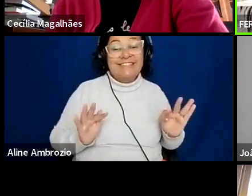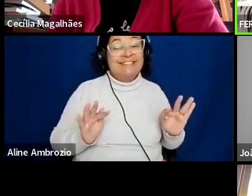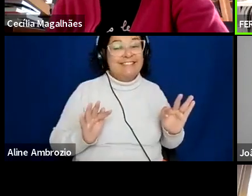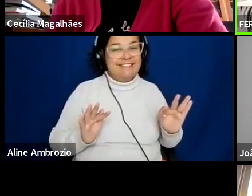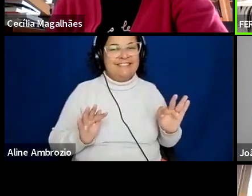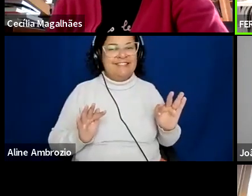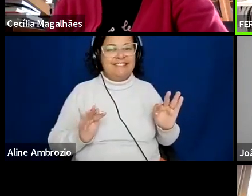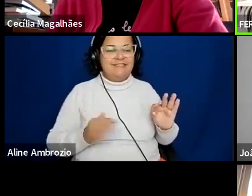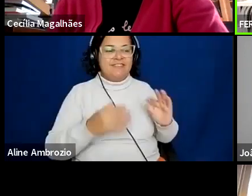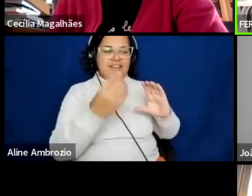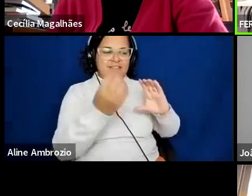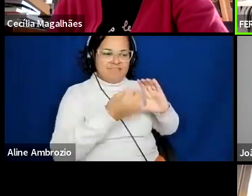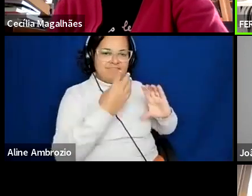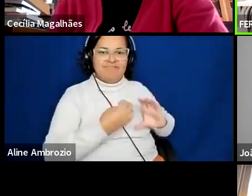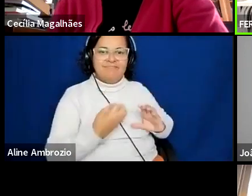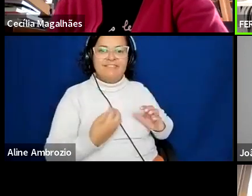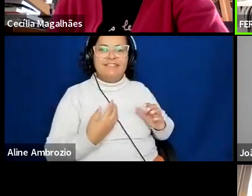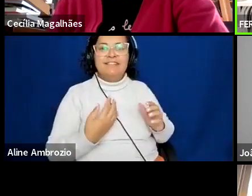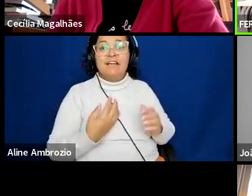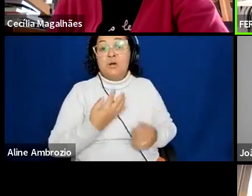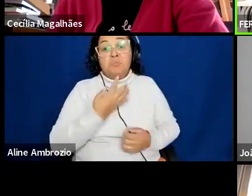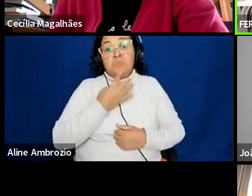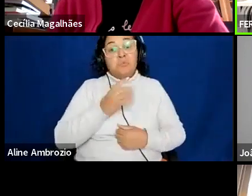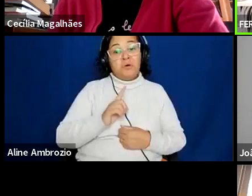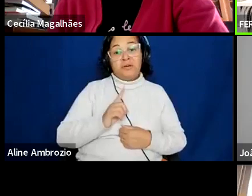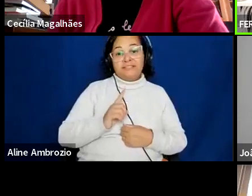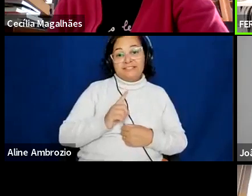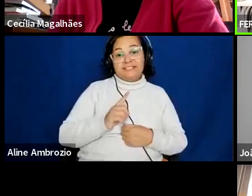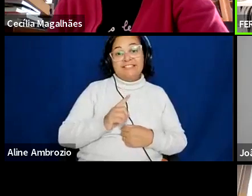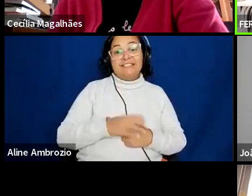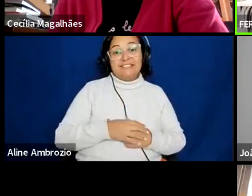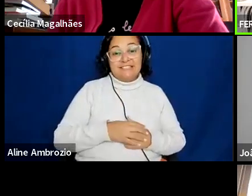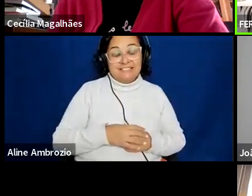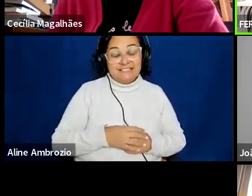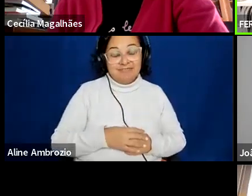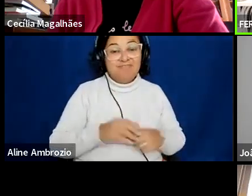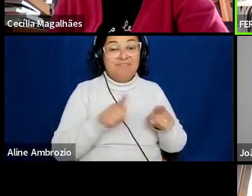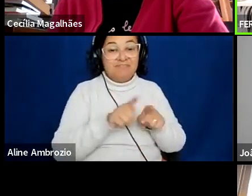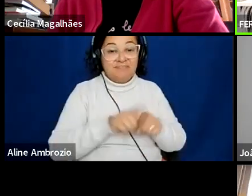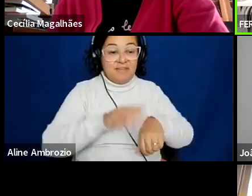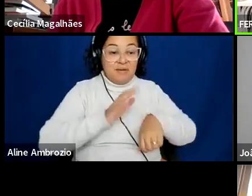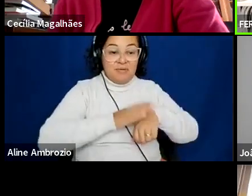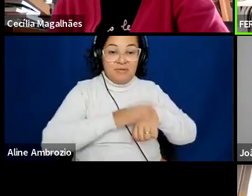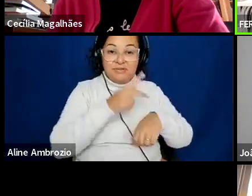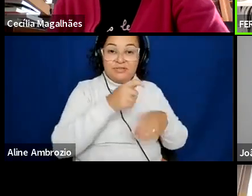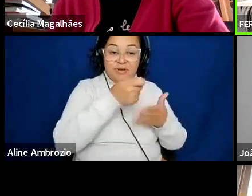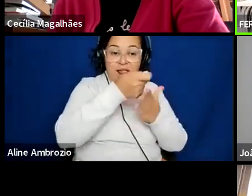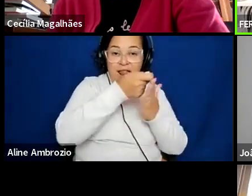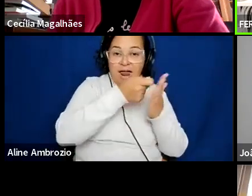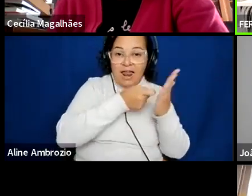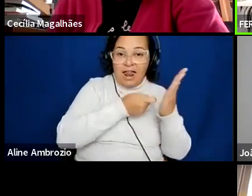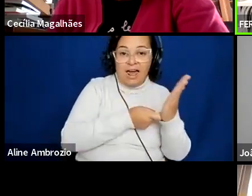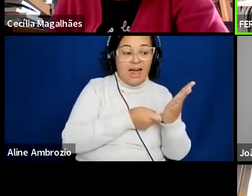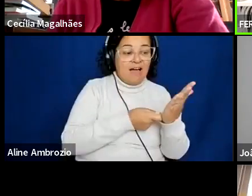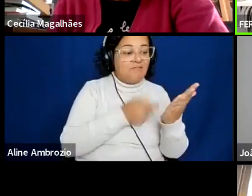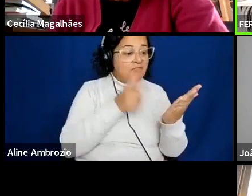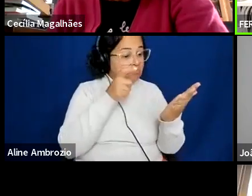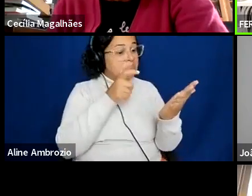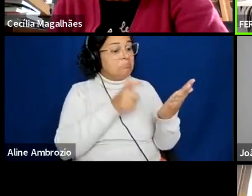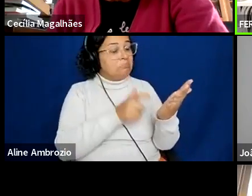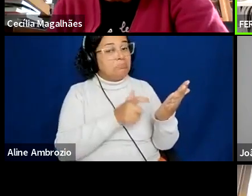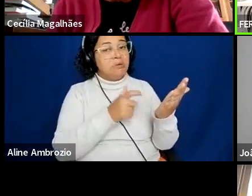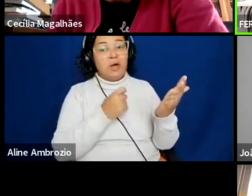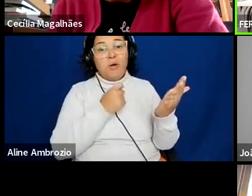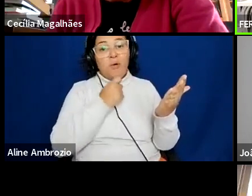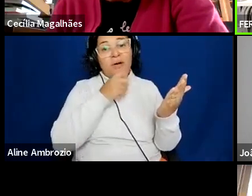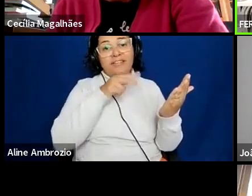think that everyone should read yours, mainly because it puts a claim on the reason for